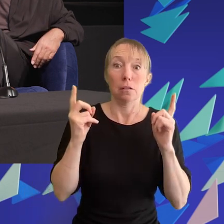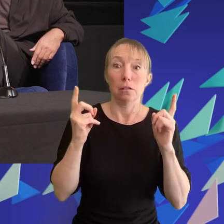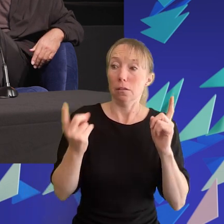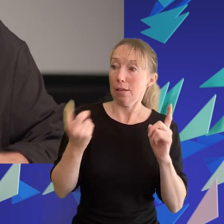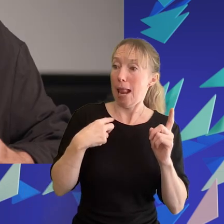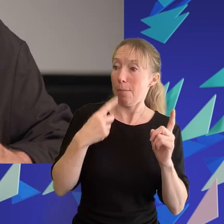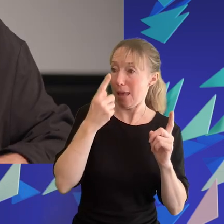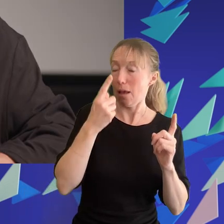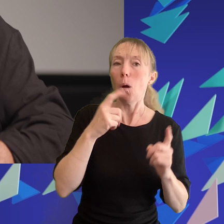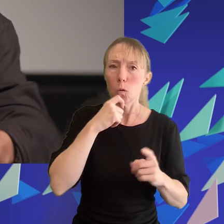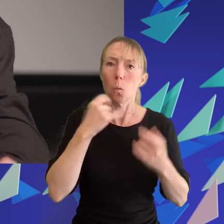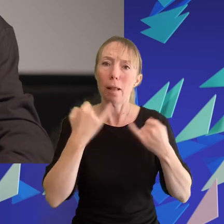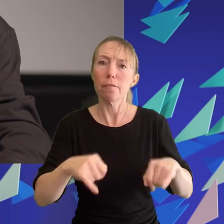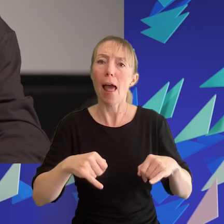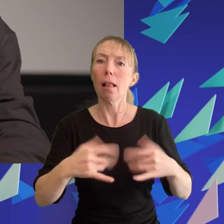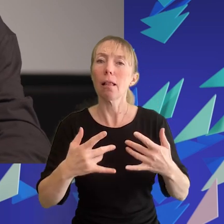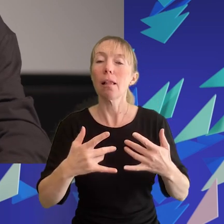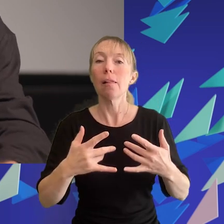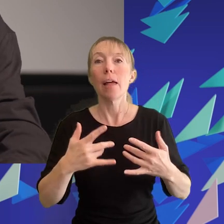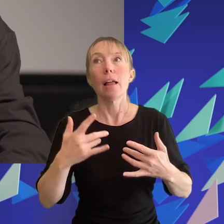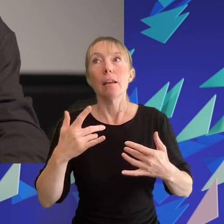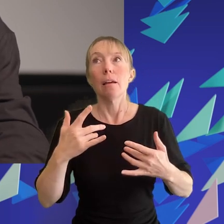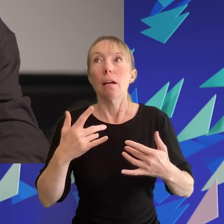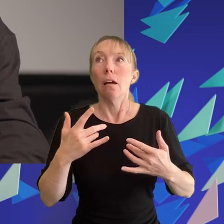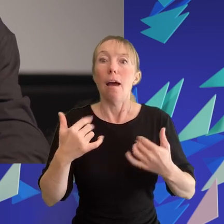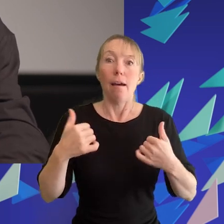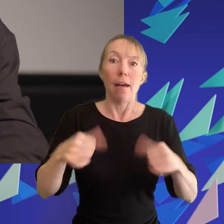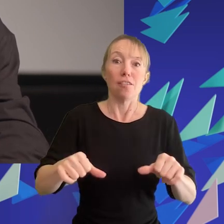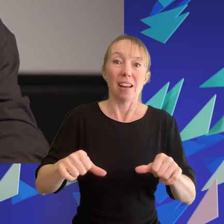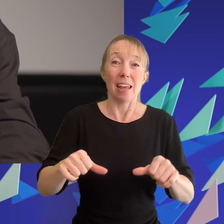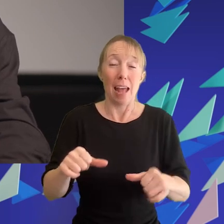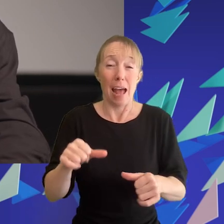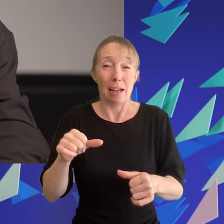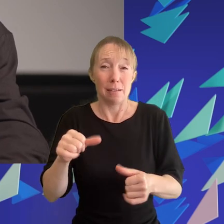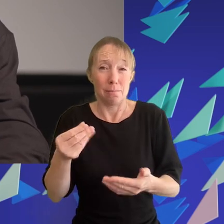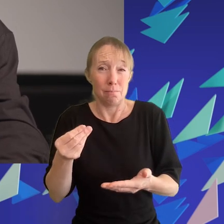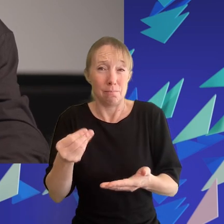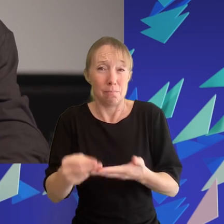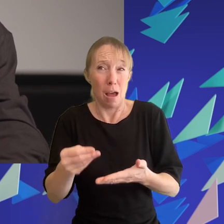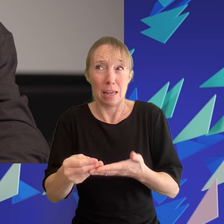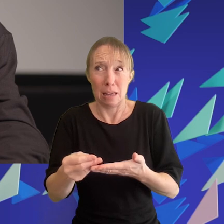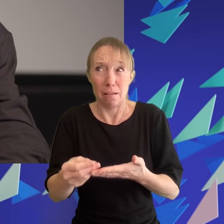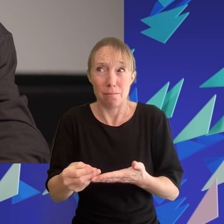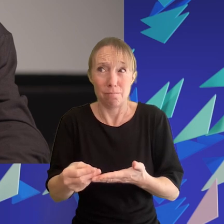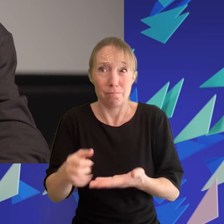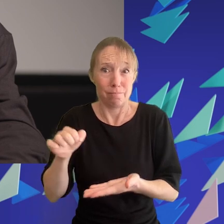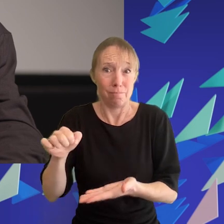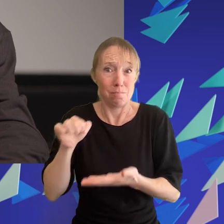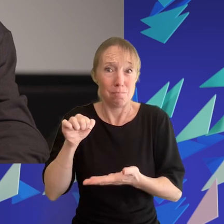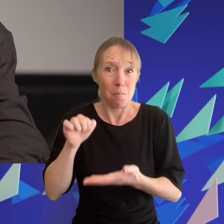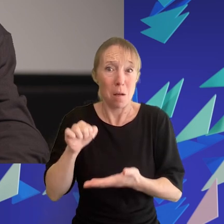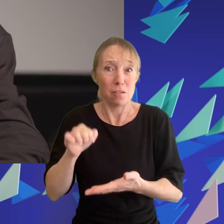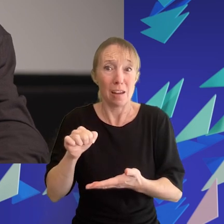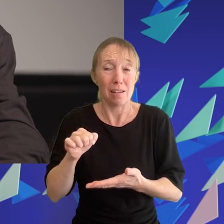So, and then at the end, I could raise the money, very little money, and I have to make this film in 19 days. We shoot